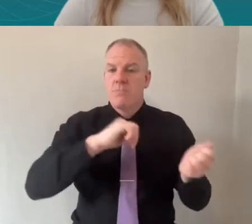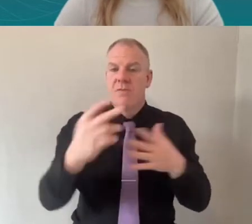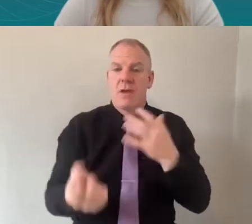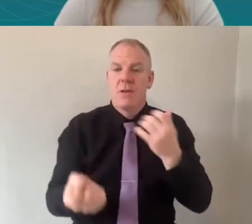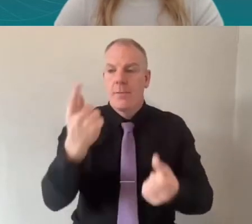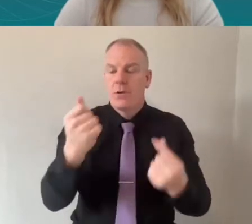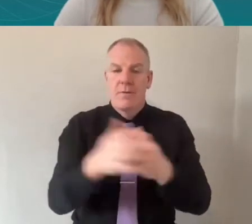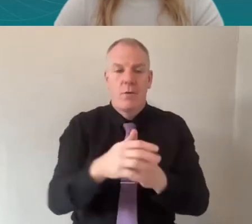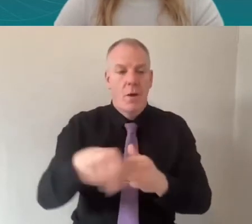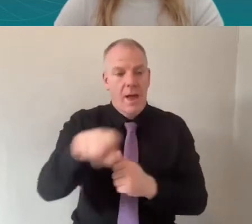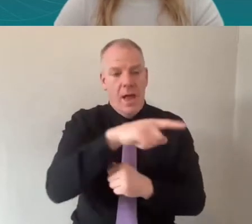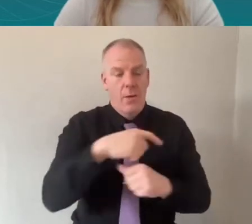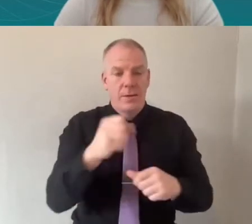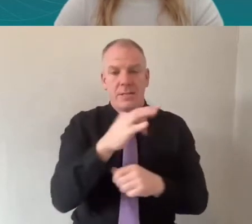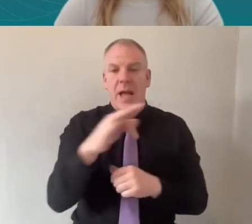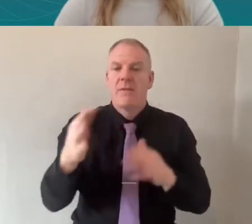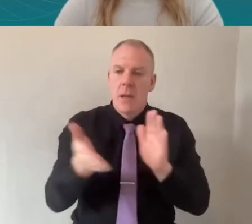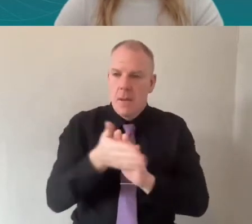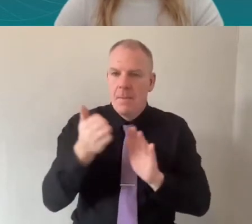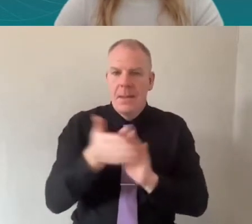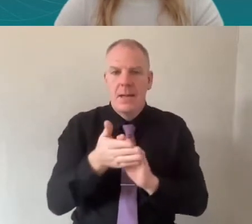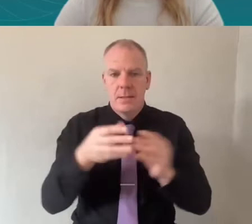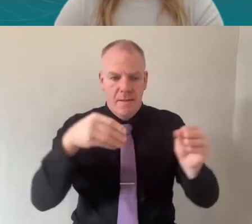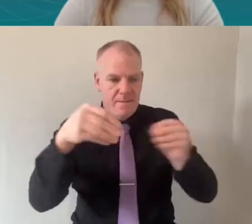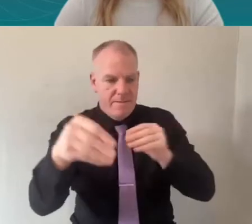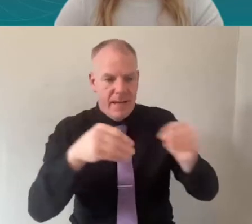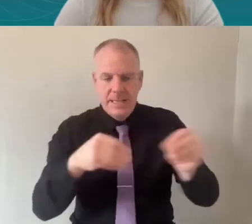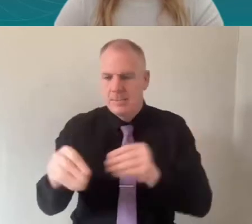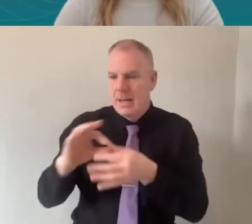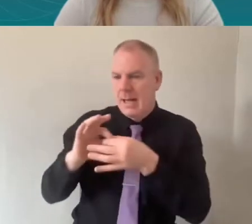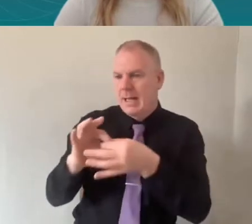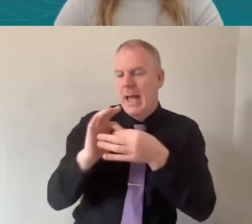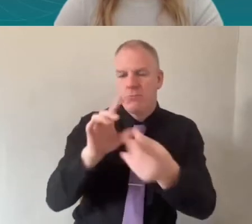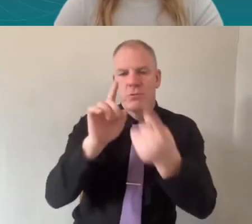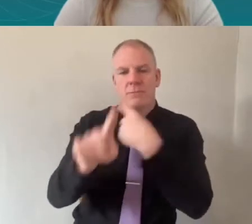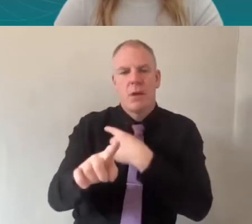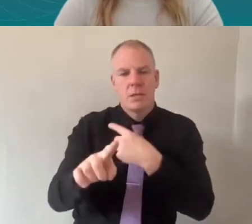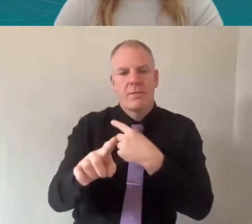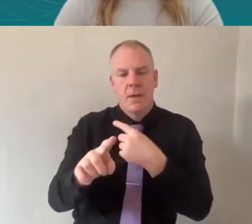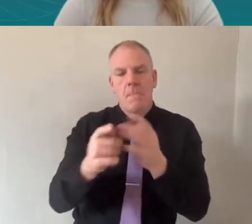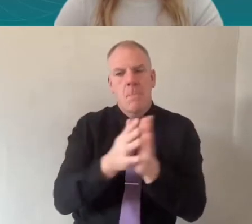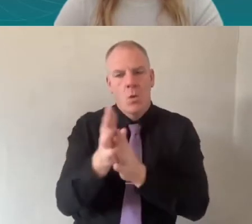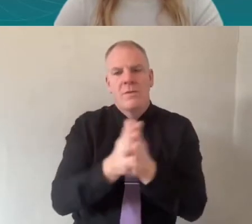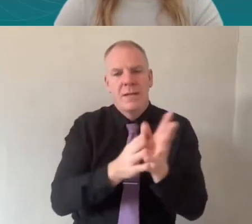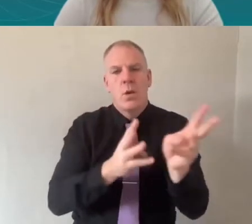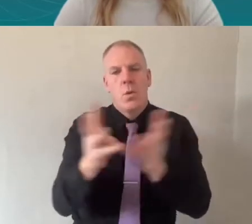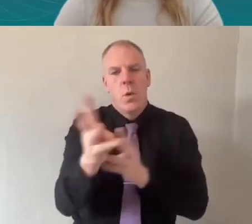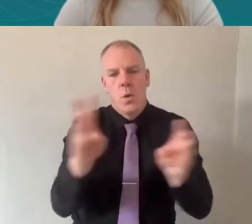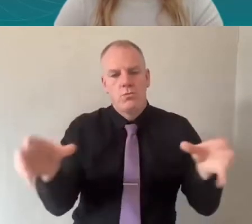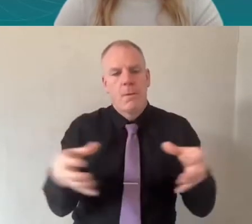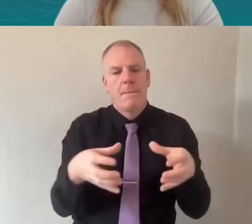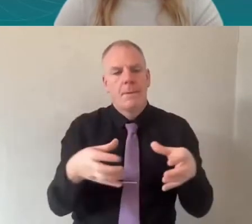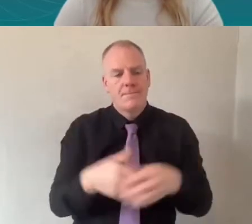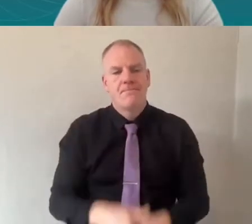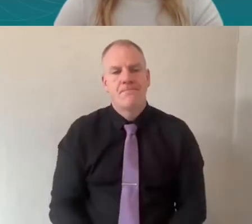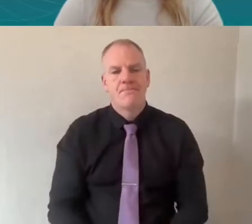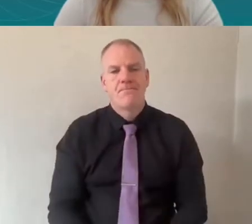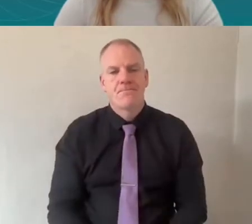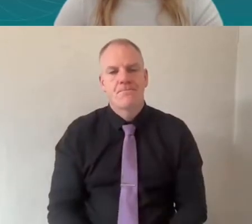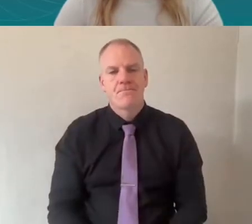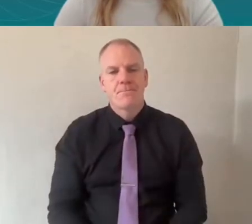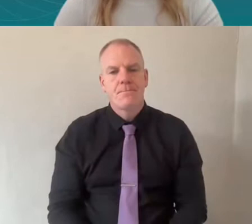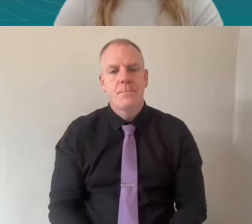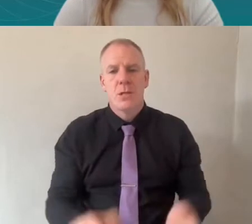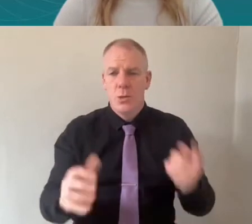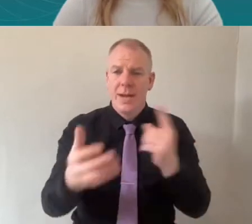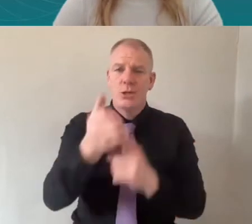people by continuing to build an agile, engaged, responsive and motivated workforce. To be able to